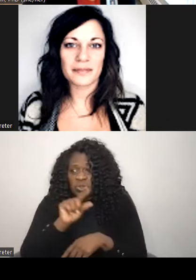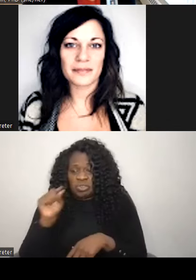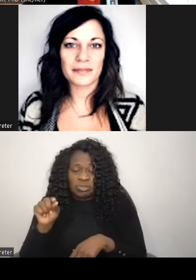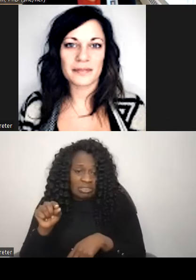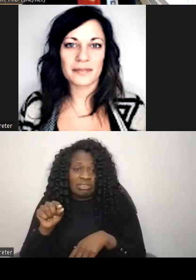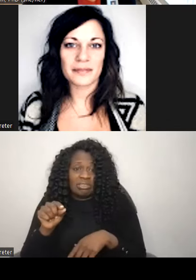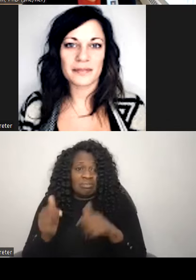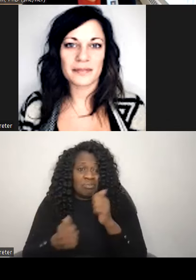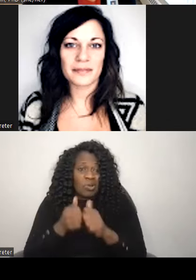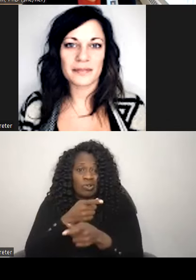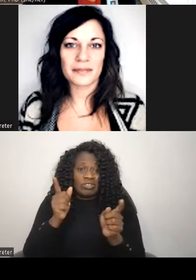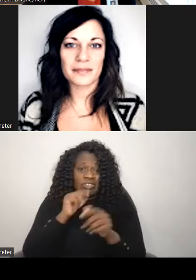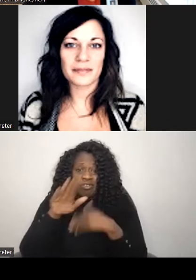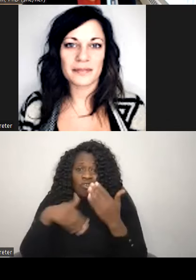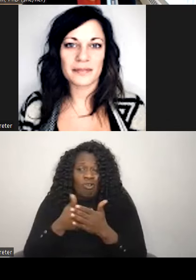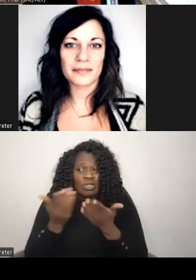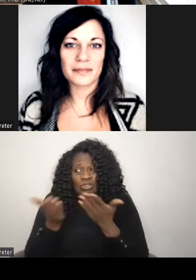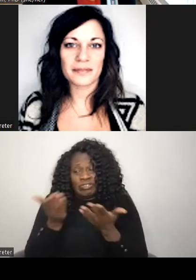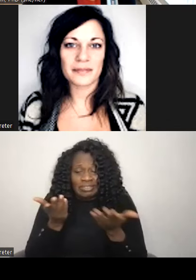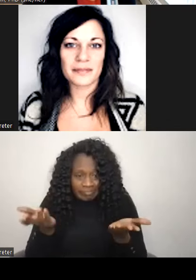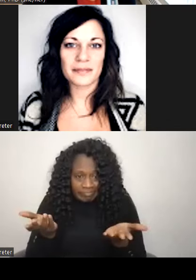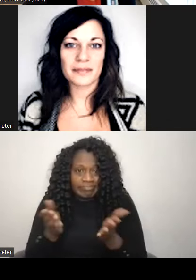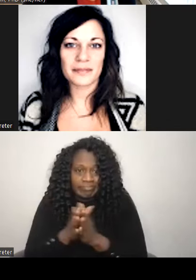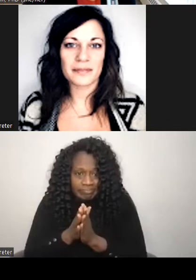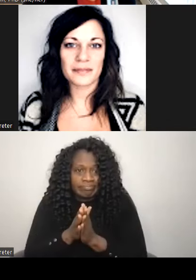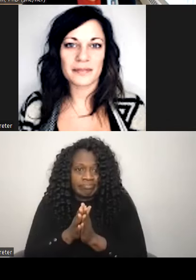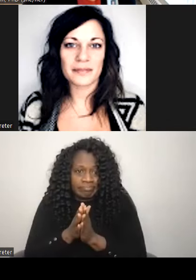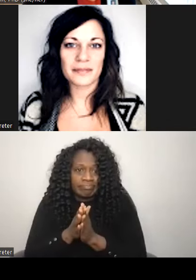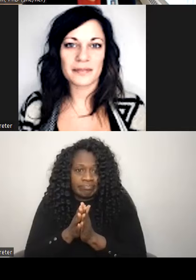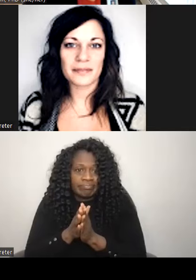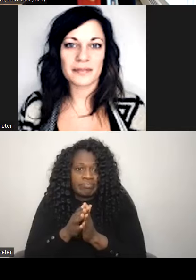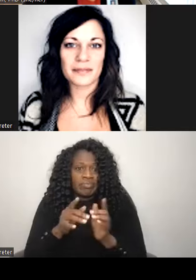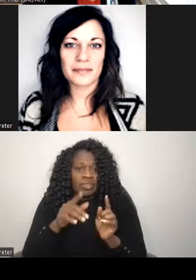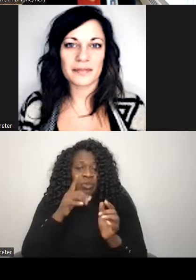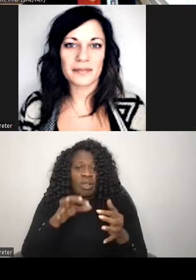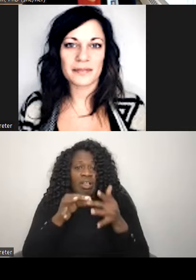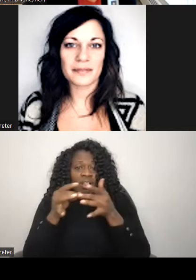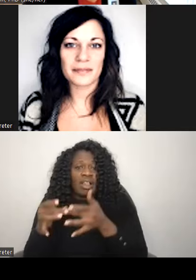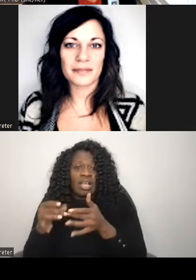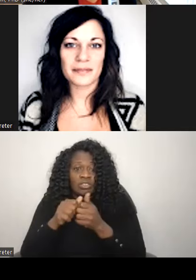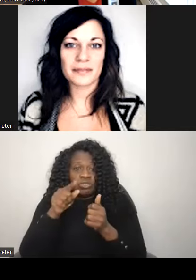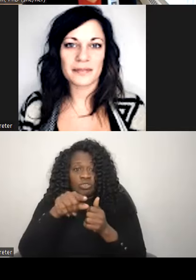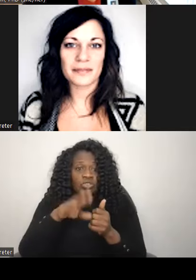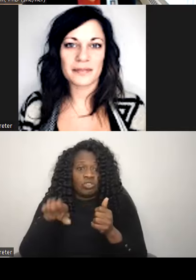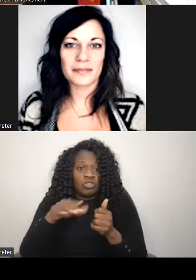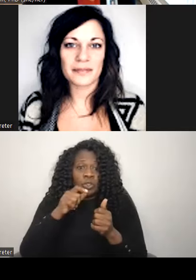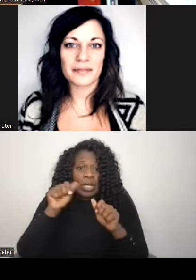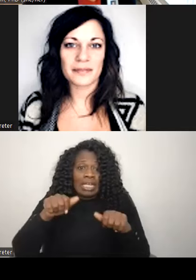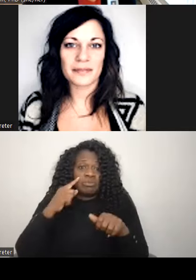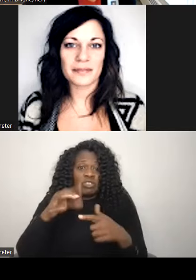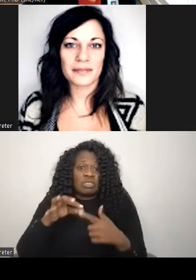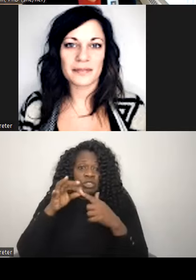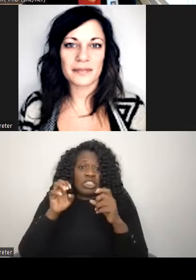most of them were not receiving all of their services. And so what this led to is the number of children even eligible for special